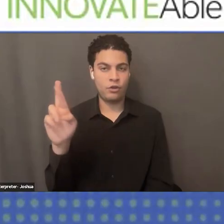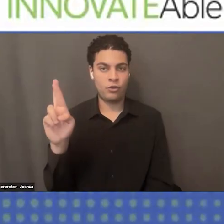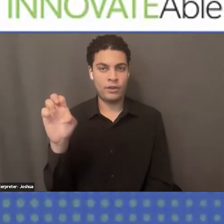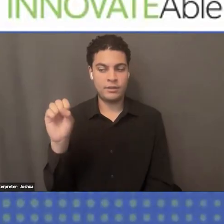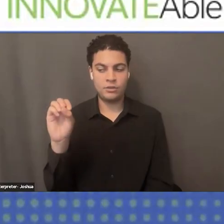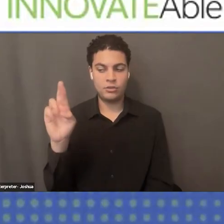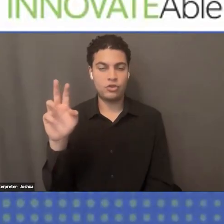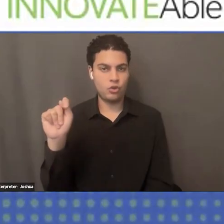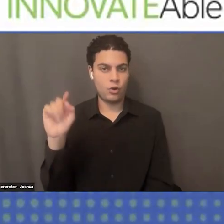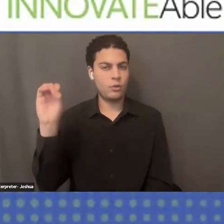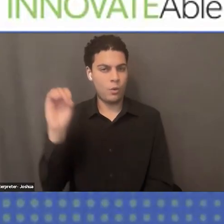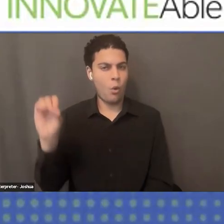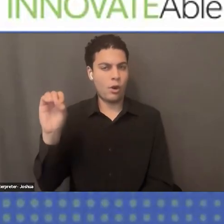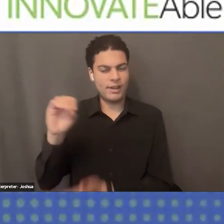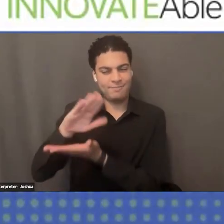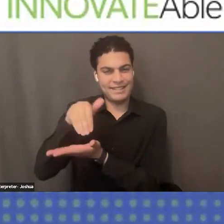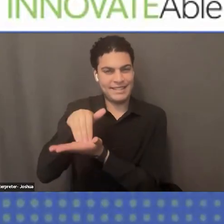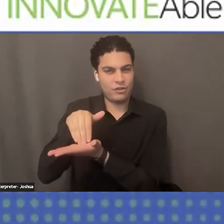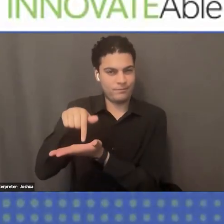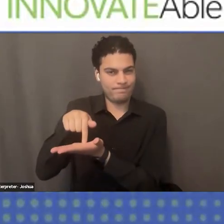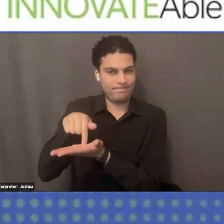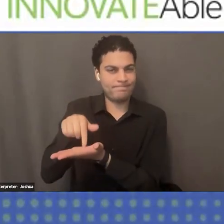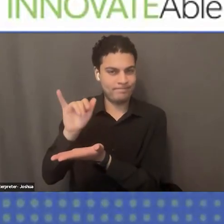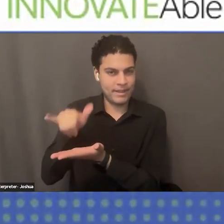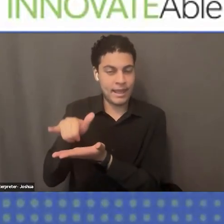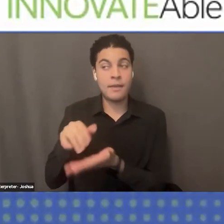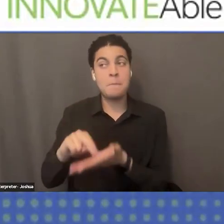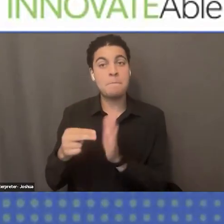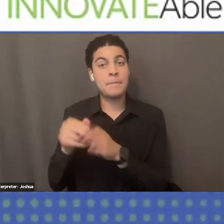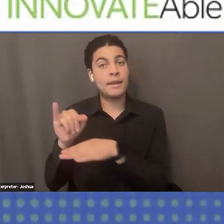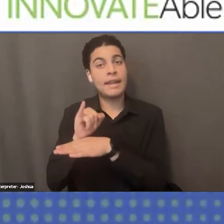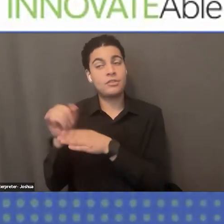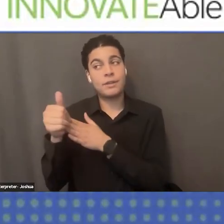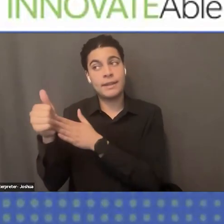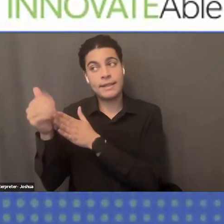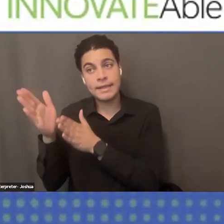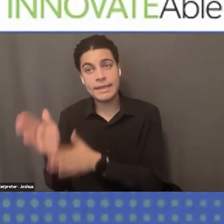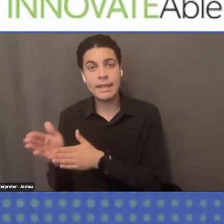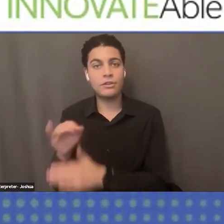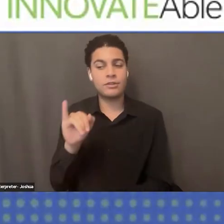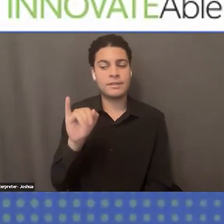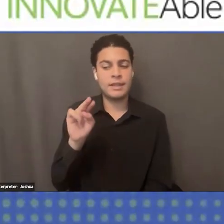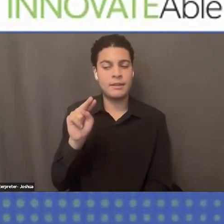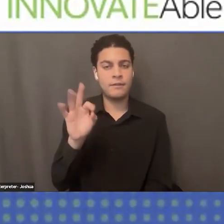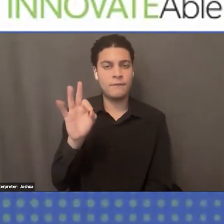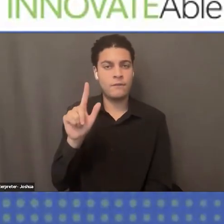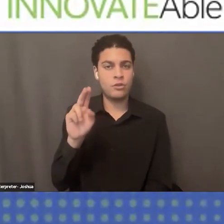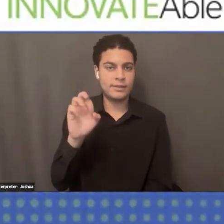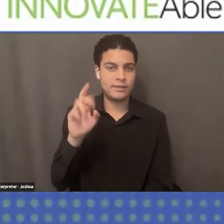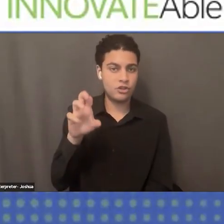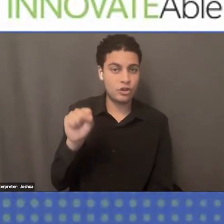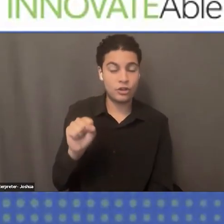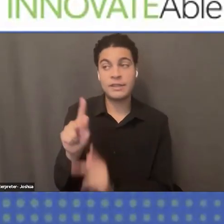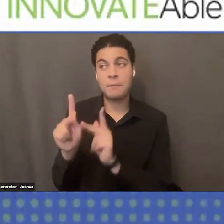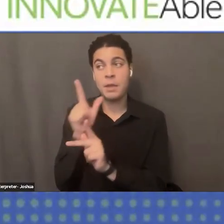the opportunity to hear from influencers, industry leaders, people with disabilities, people who have developed training for